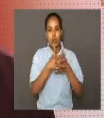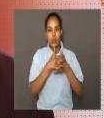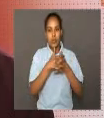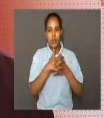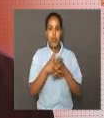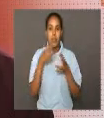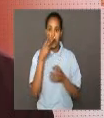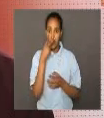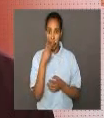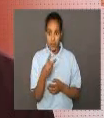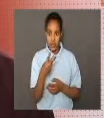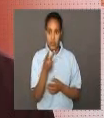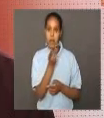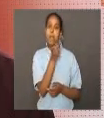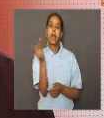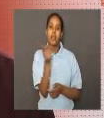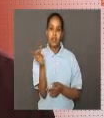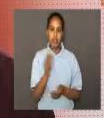of visible particles.